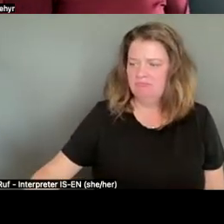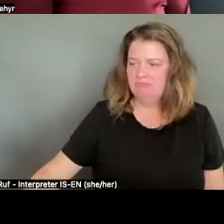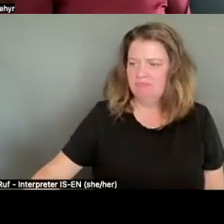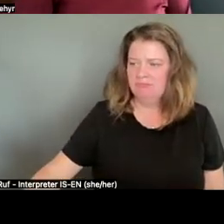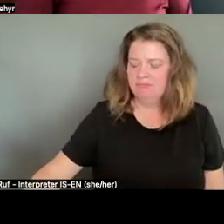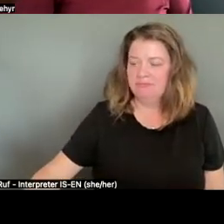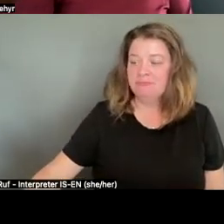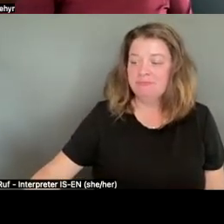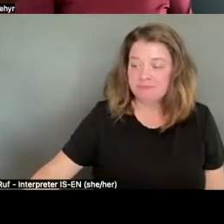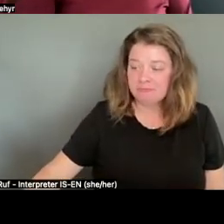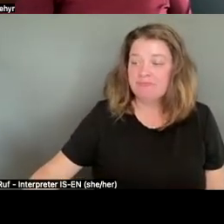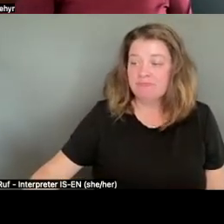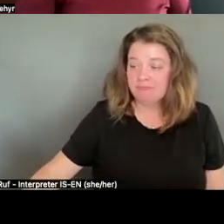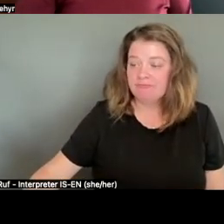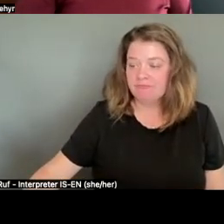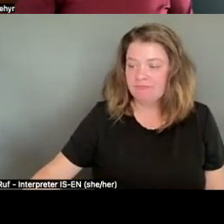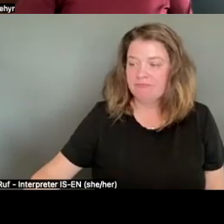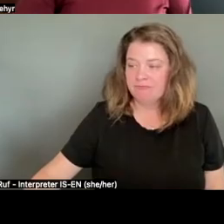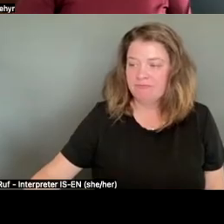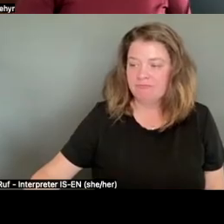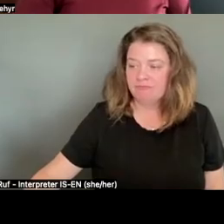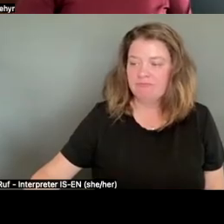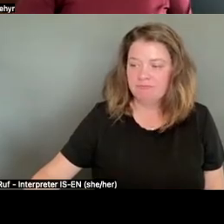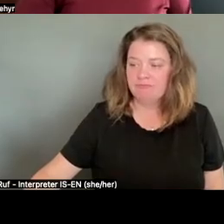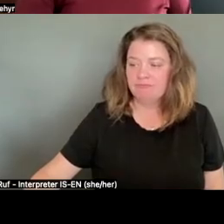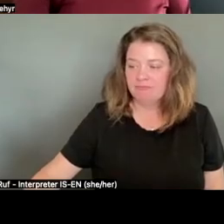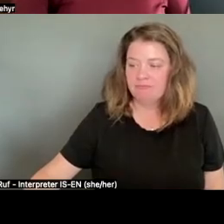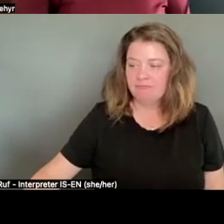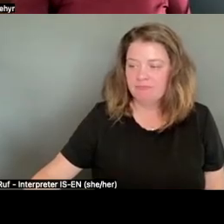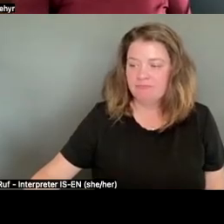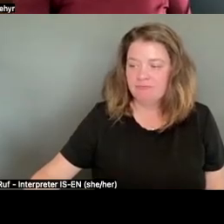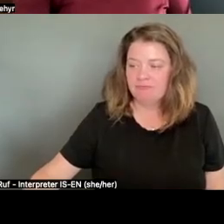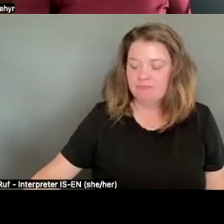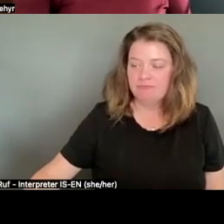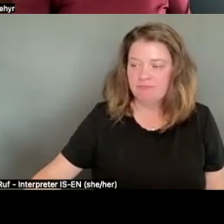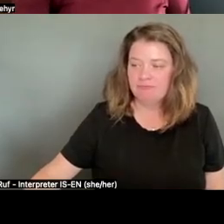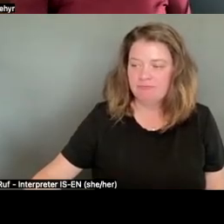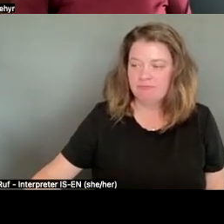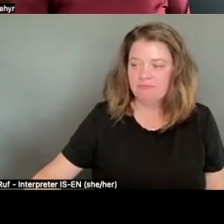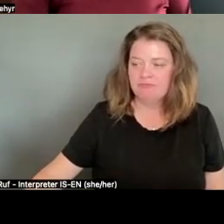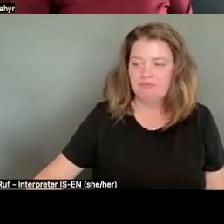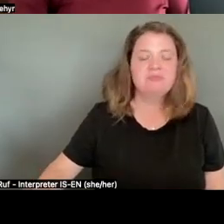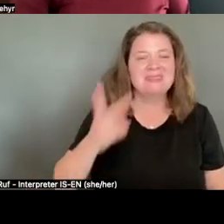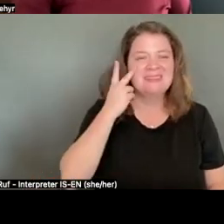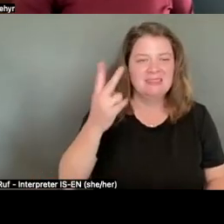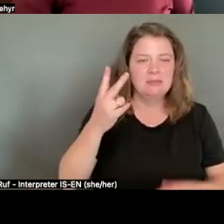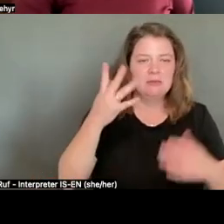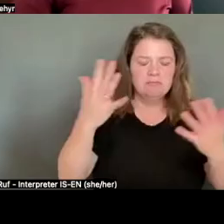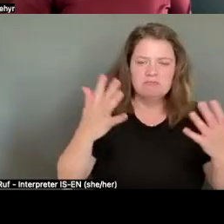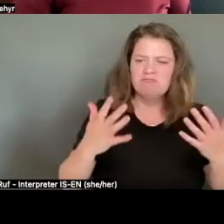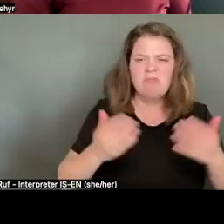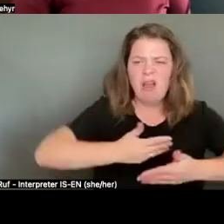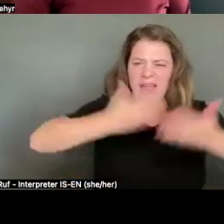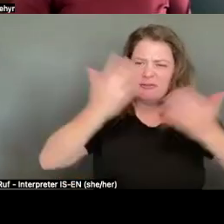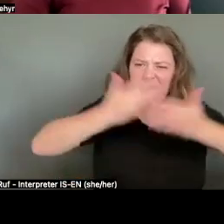Many of these signs tended to cluster around basic needs and common activities. And that kind of aligns with what we've